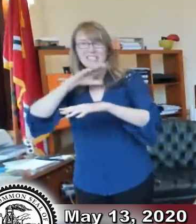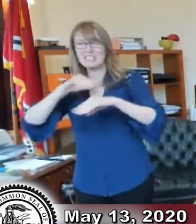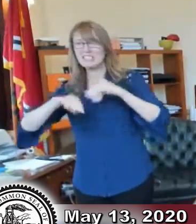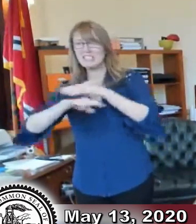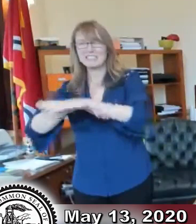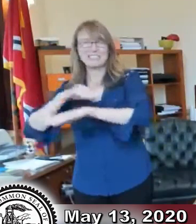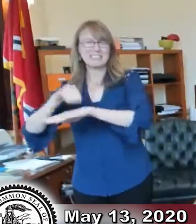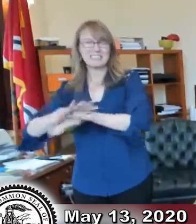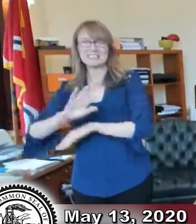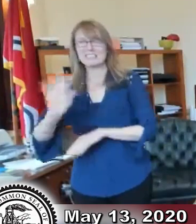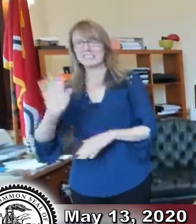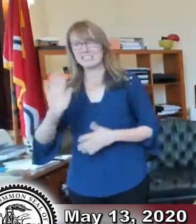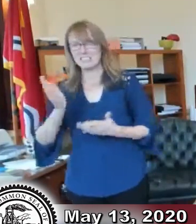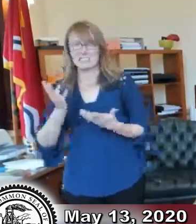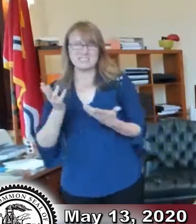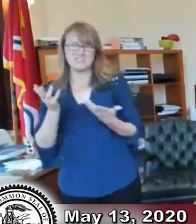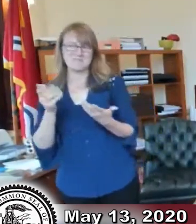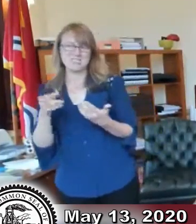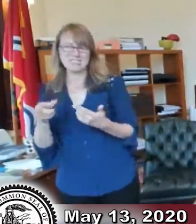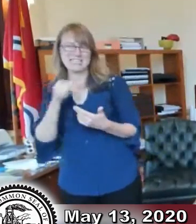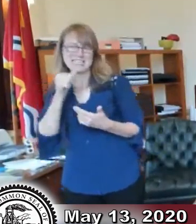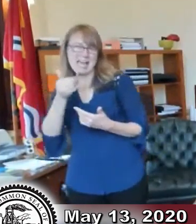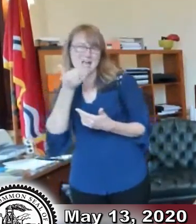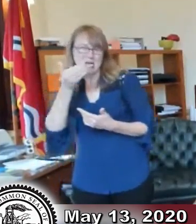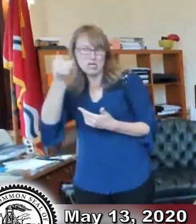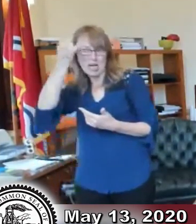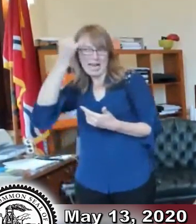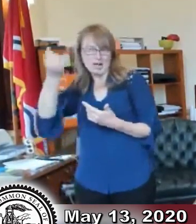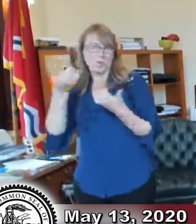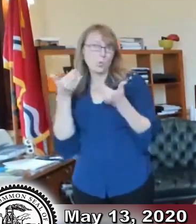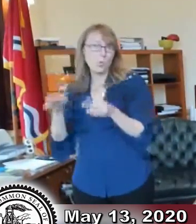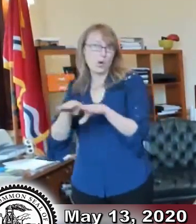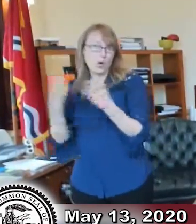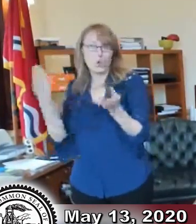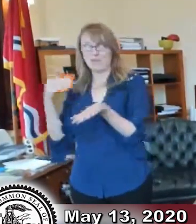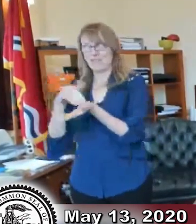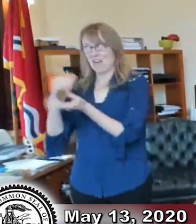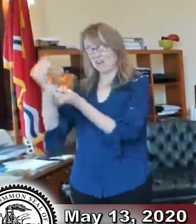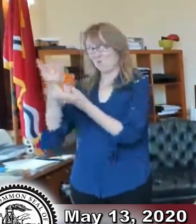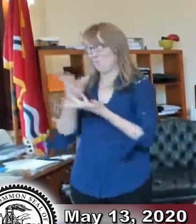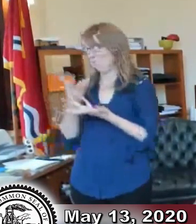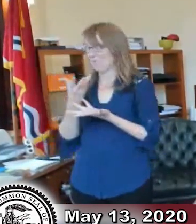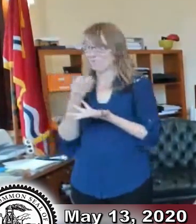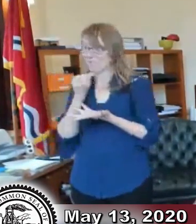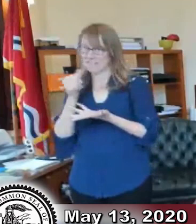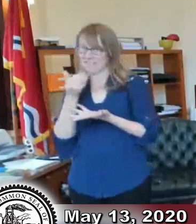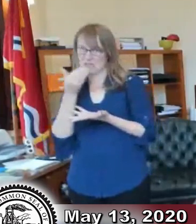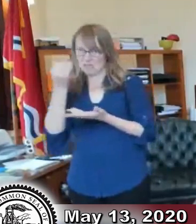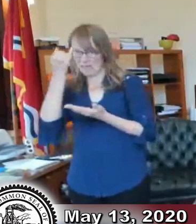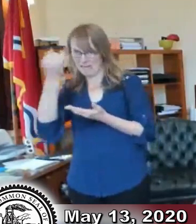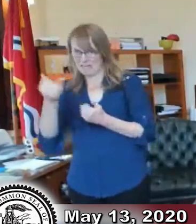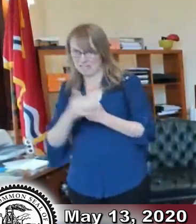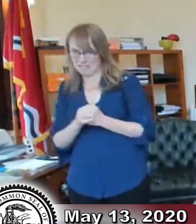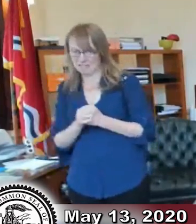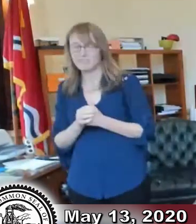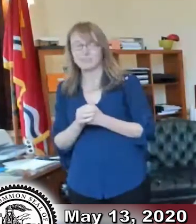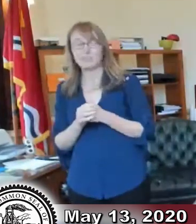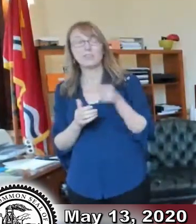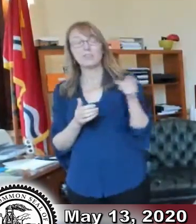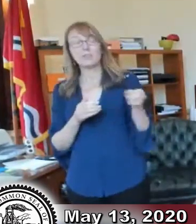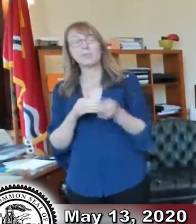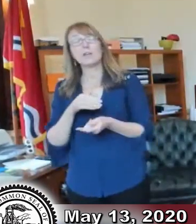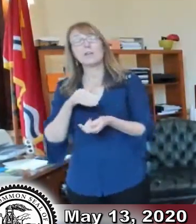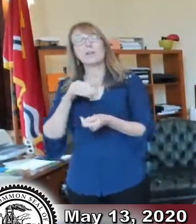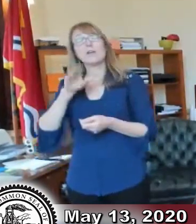Mayor, from, oh, sorry, were you No, done? that's good. Okay. I'm done. A question, Mayor, from Bridget, who's asking about a date that we anticipate